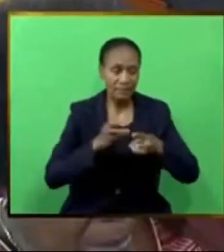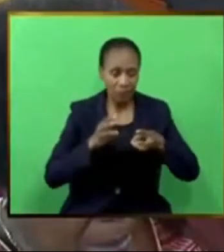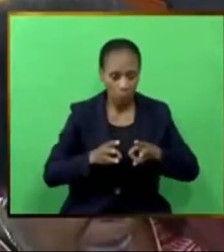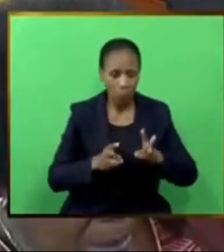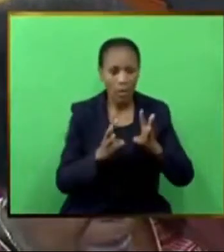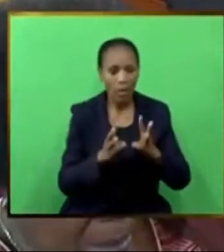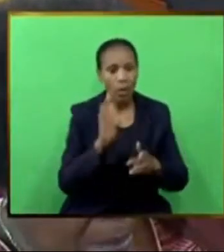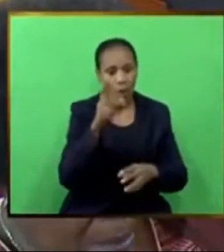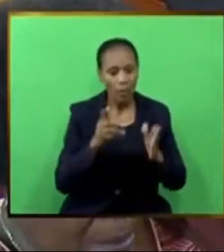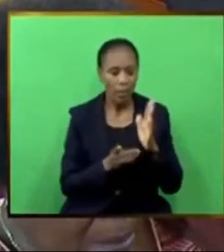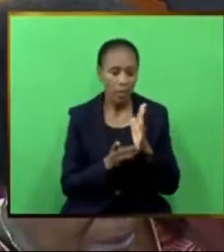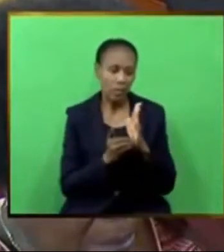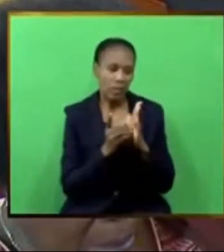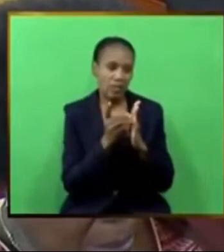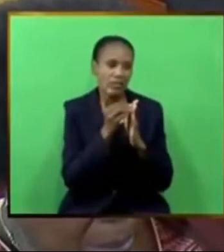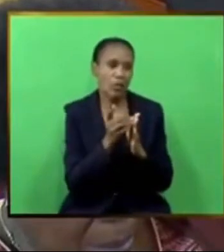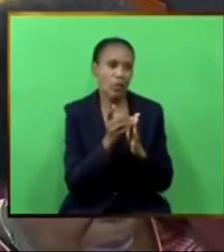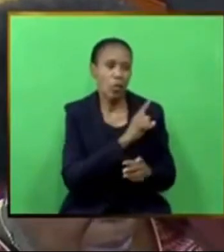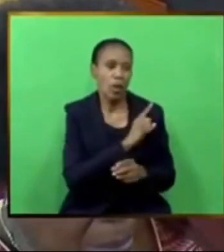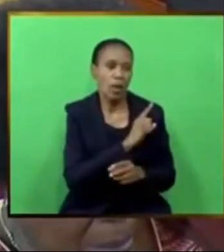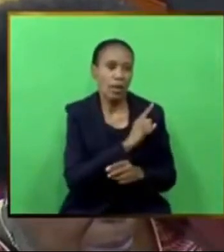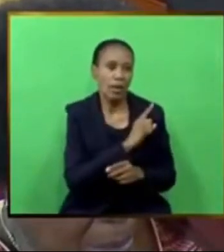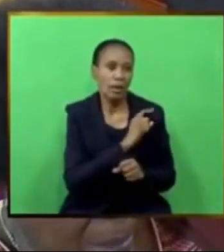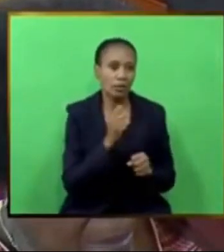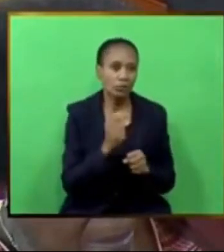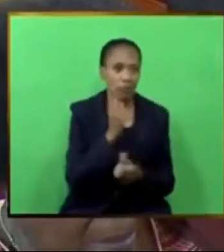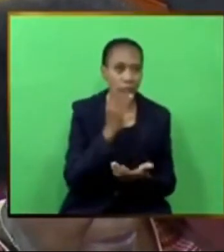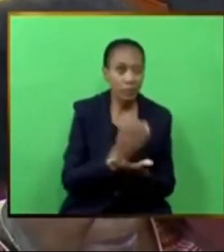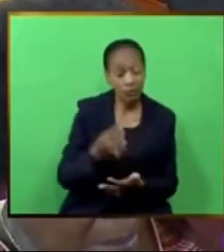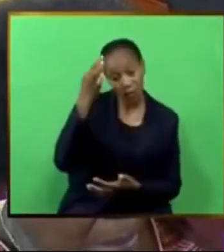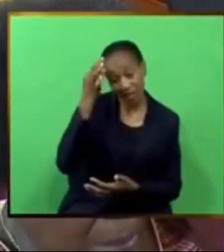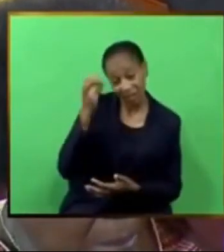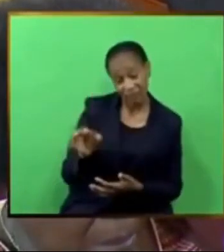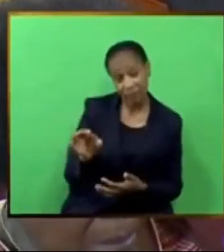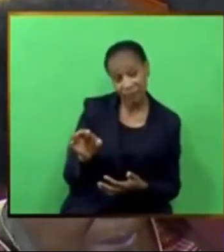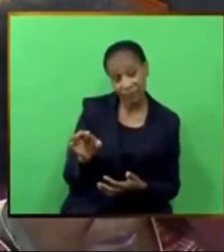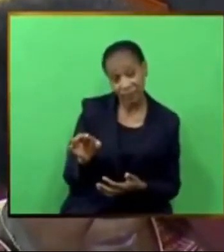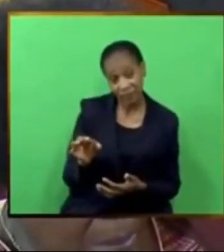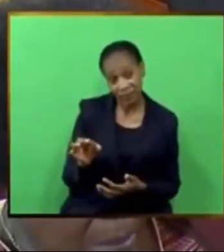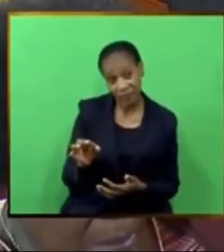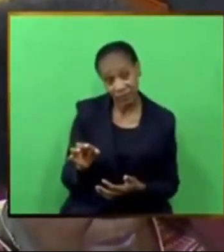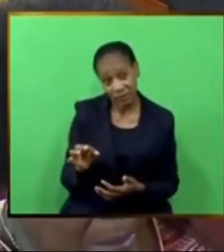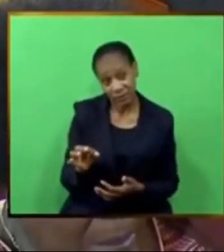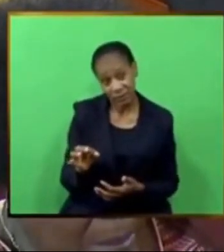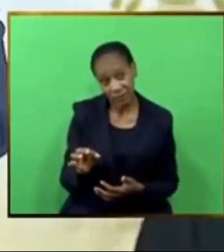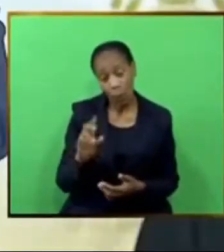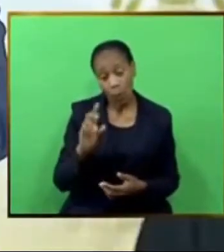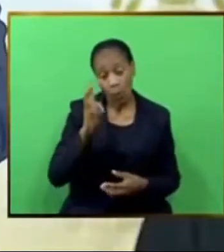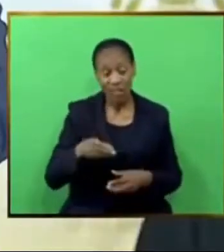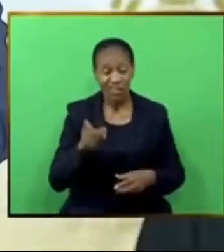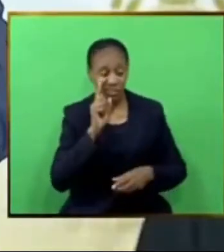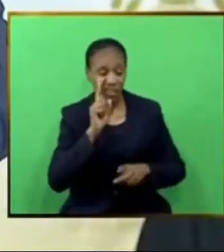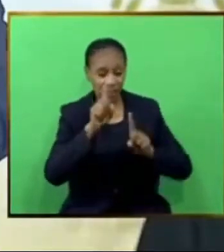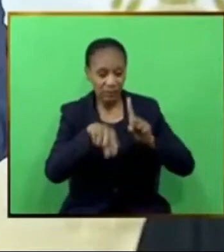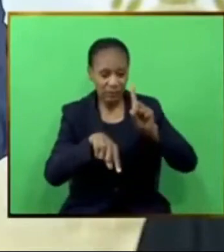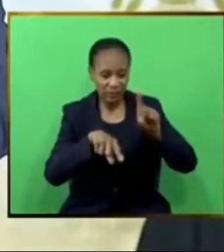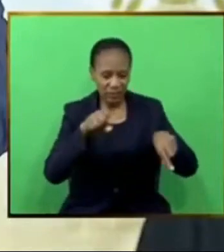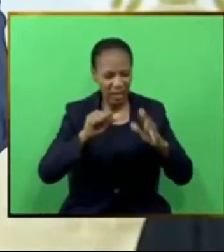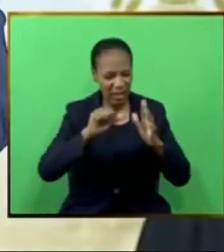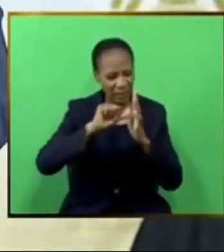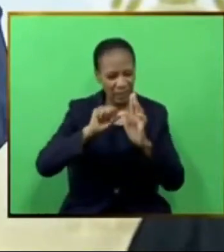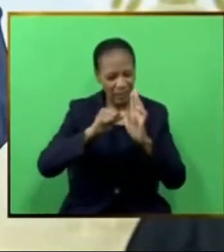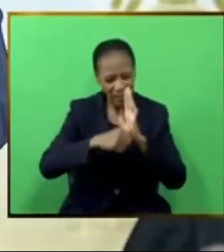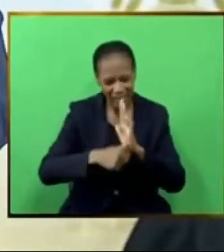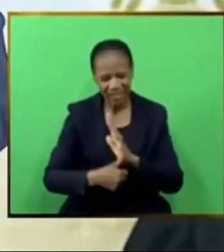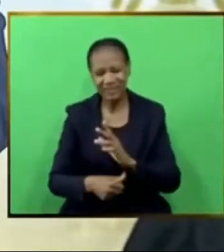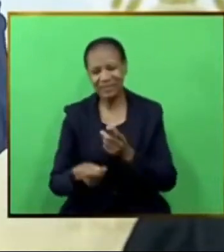being developed to manage the associated fiscal risk. This considers various funding instruments from grants to